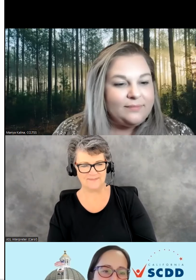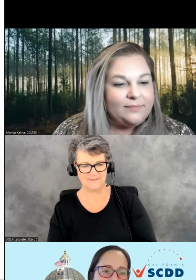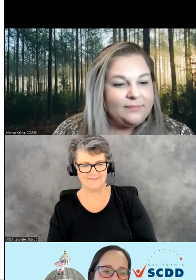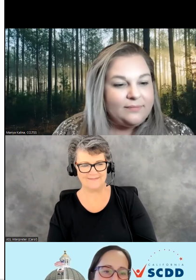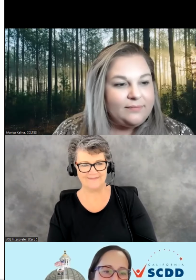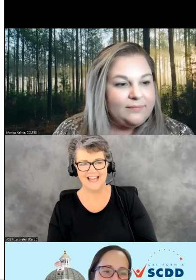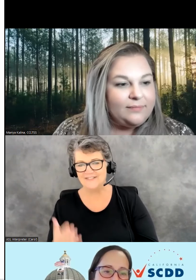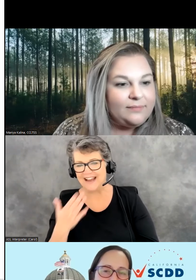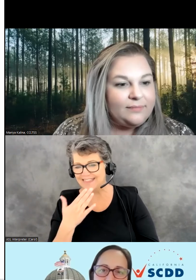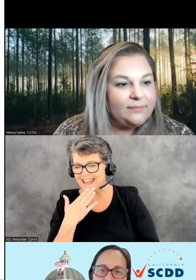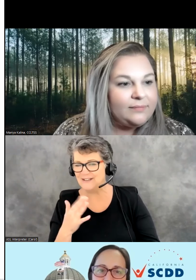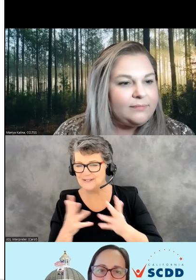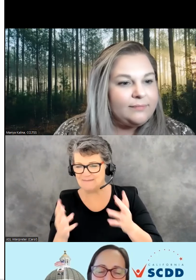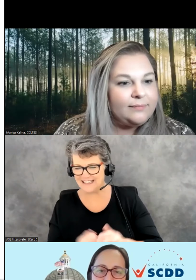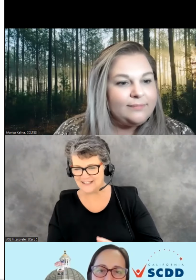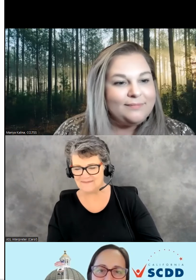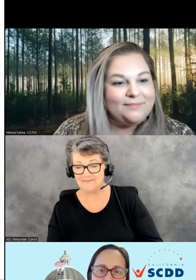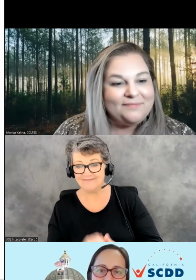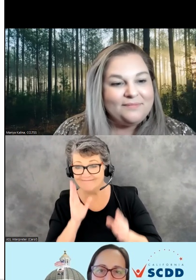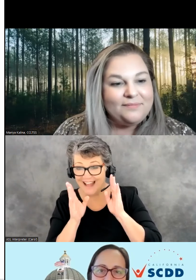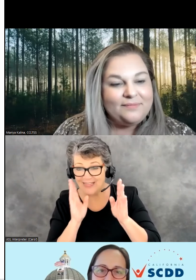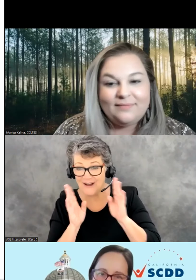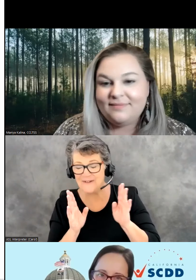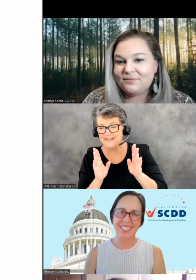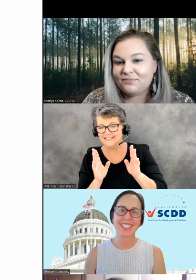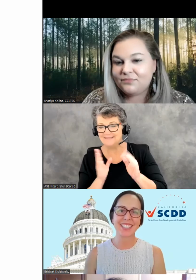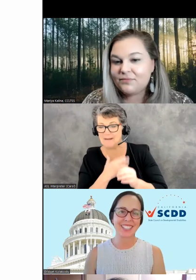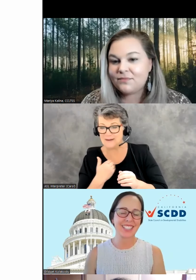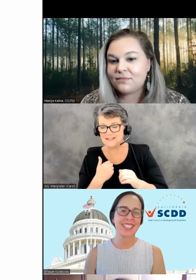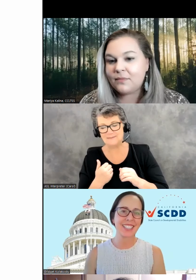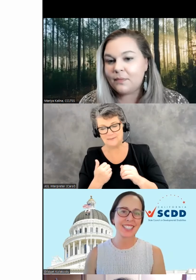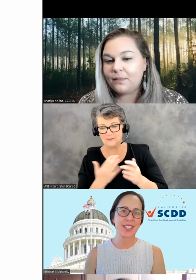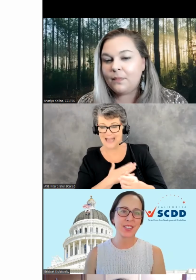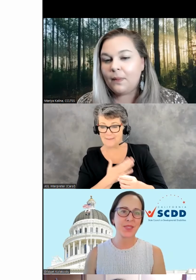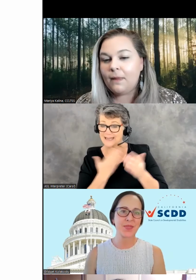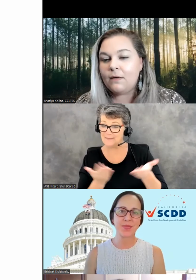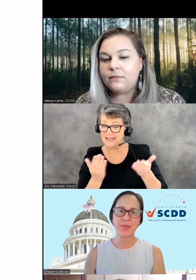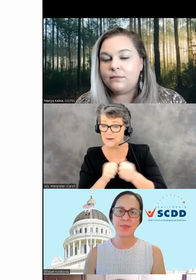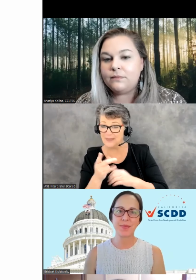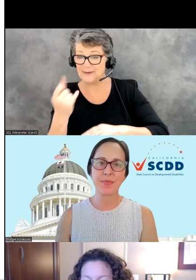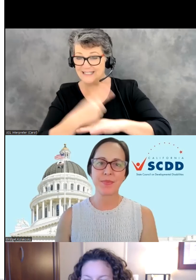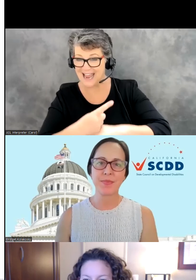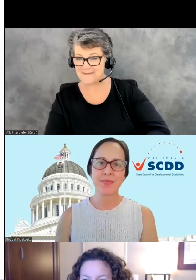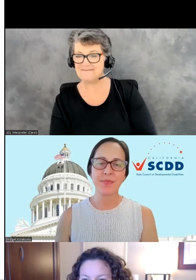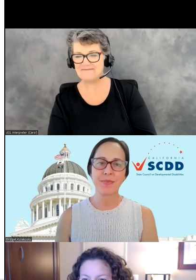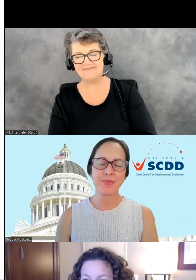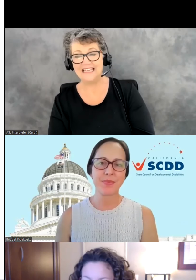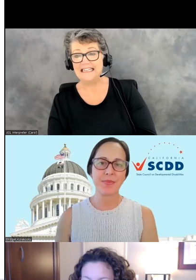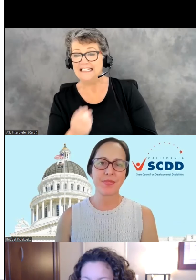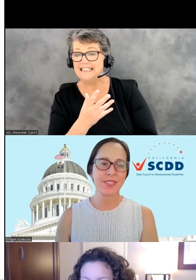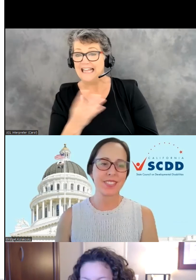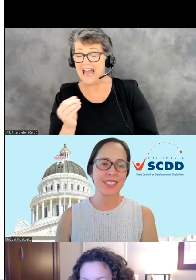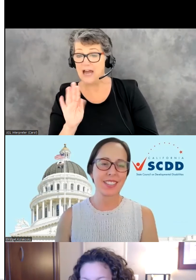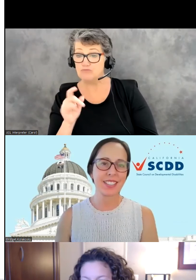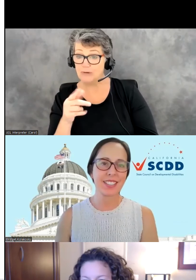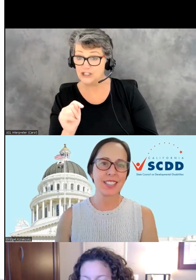Great, thank you so much for that. And hi, Collaborative members. We're really happy to be here with you today. And Bridget